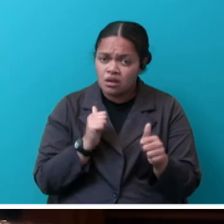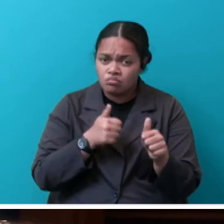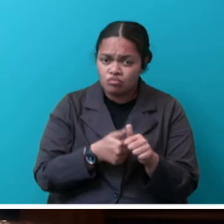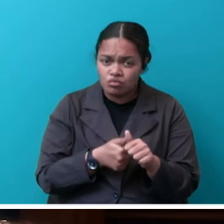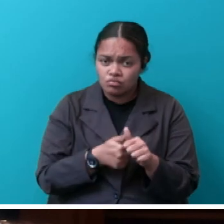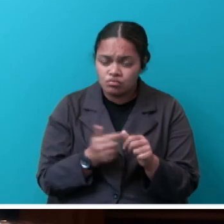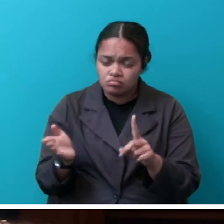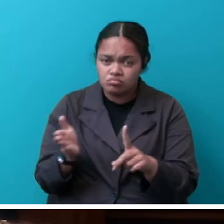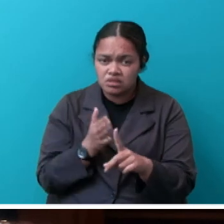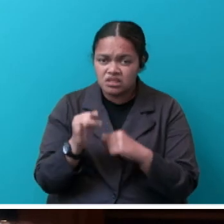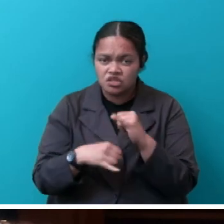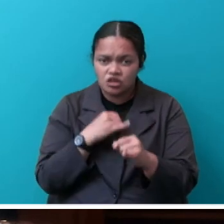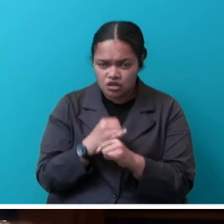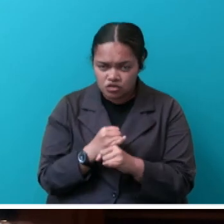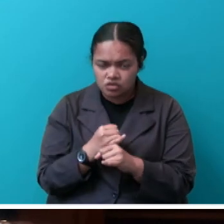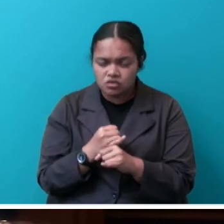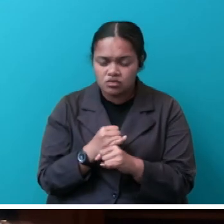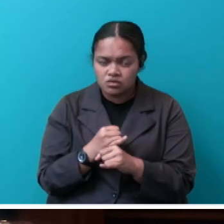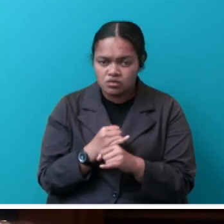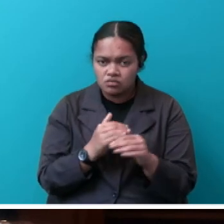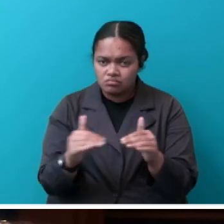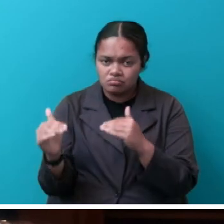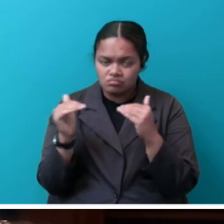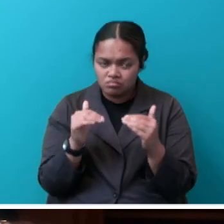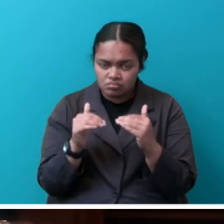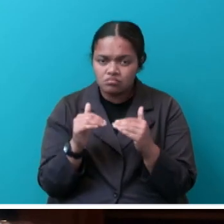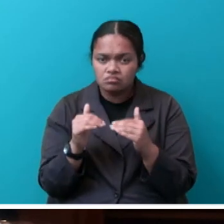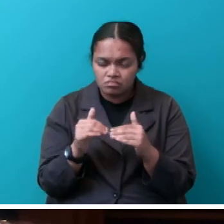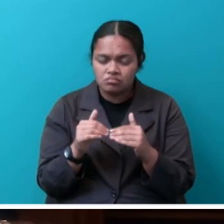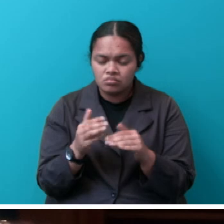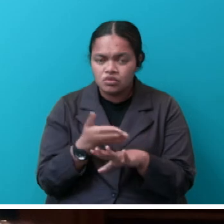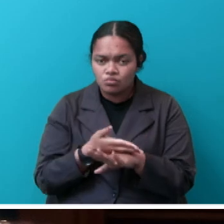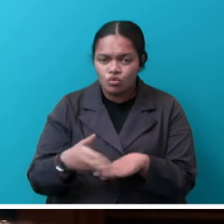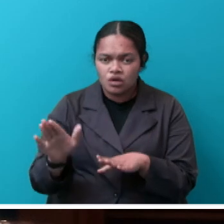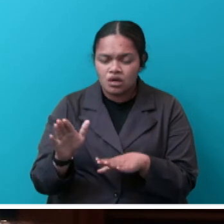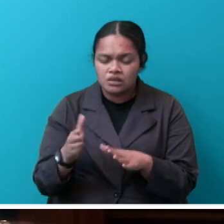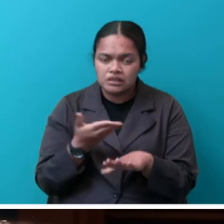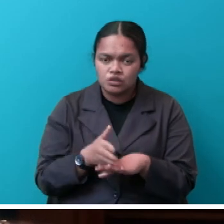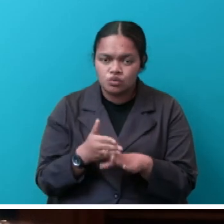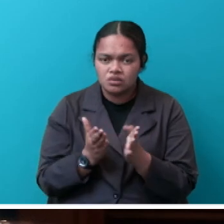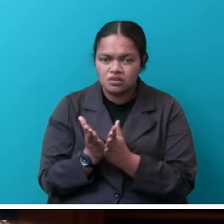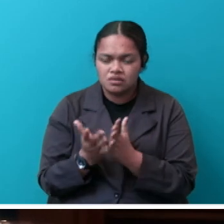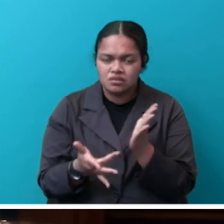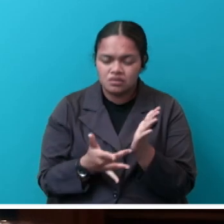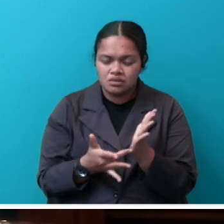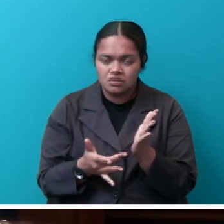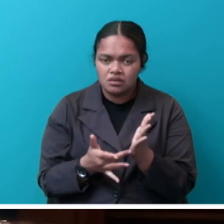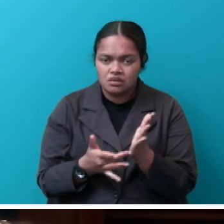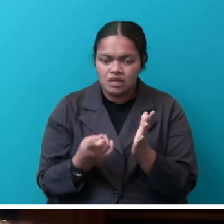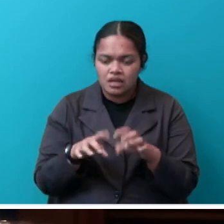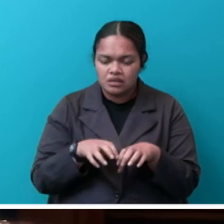international trends in modernizing immigration services through technology and centralized